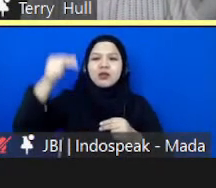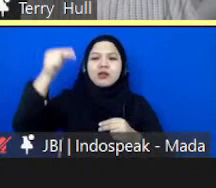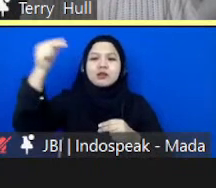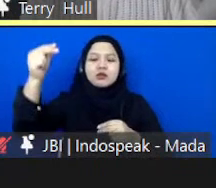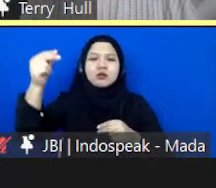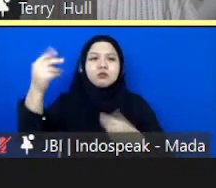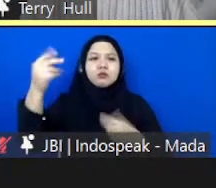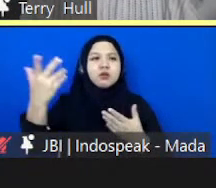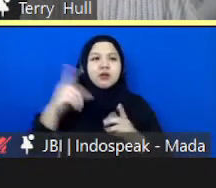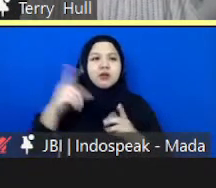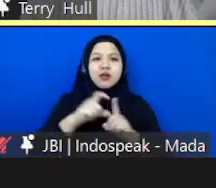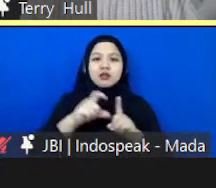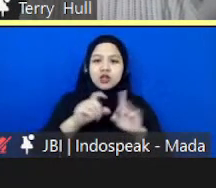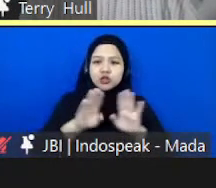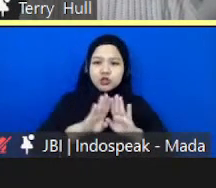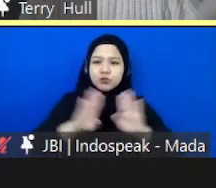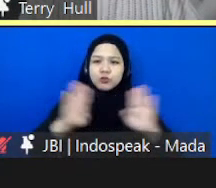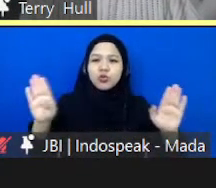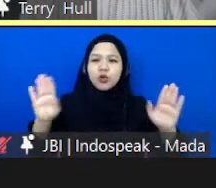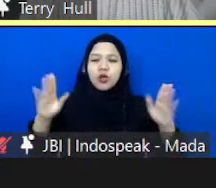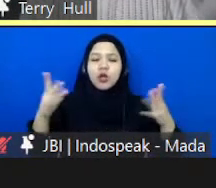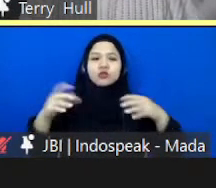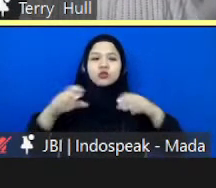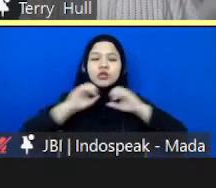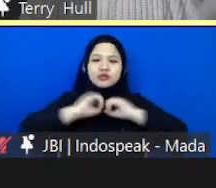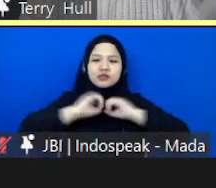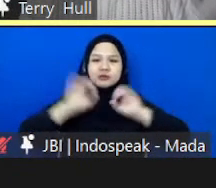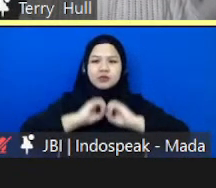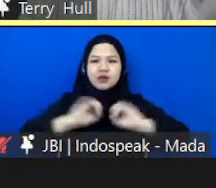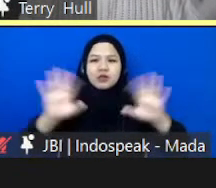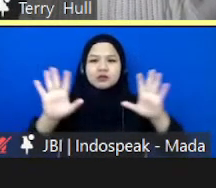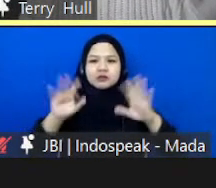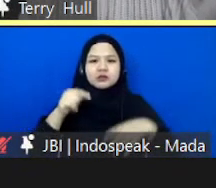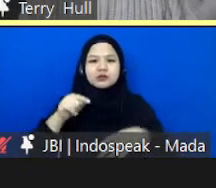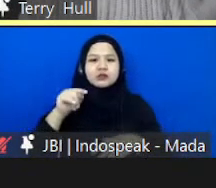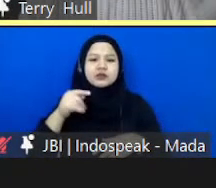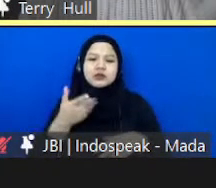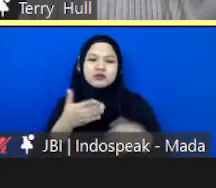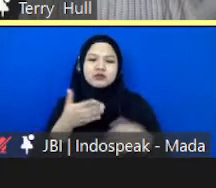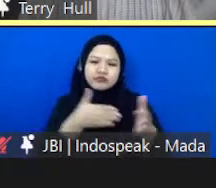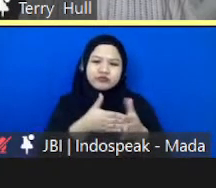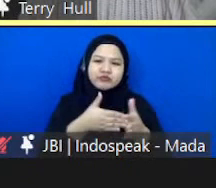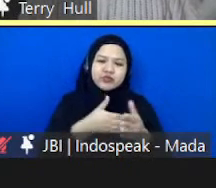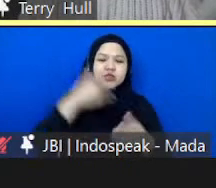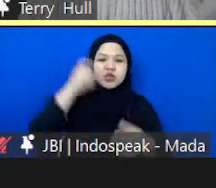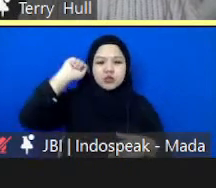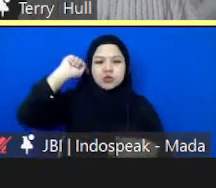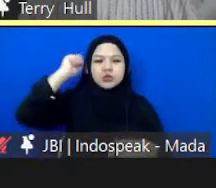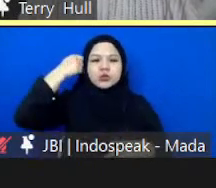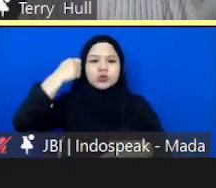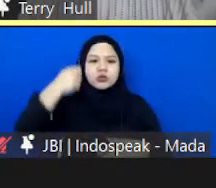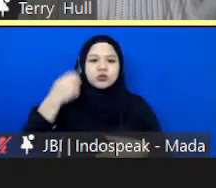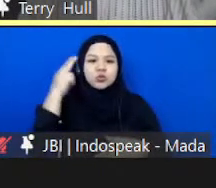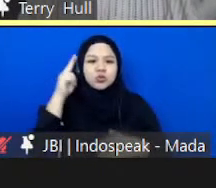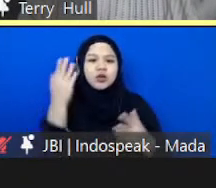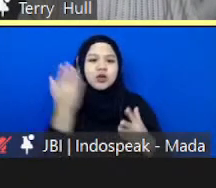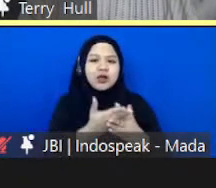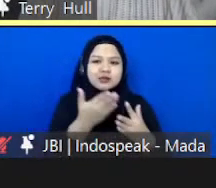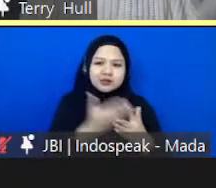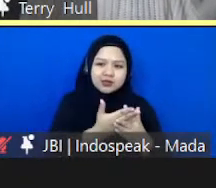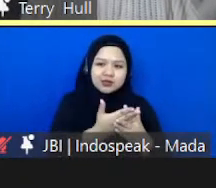dissemination. It's quite difficult to get access to the health data we need to do